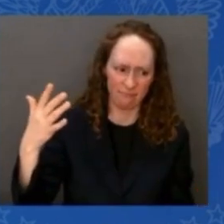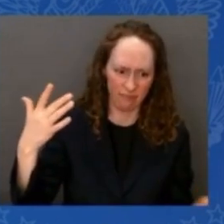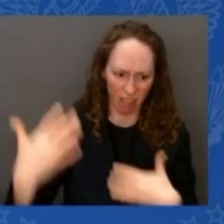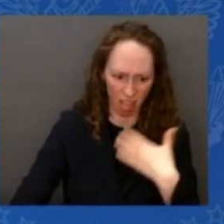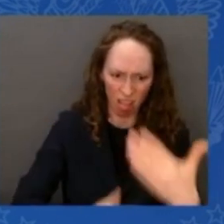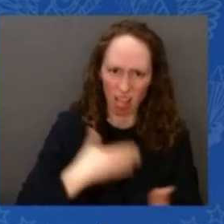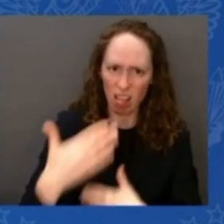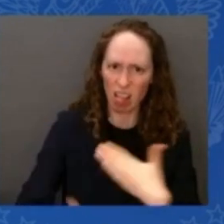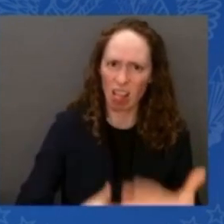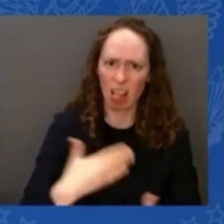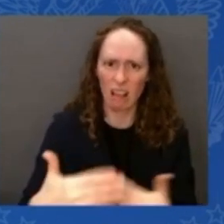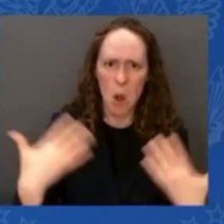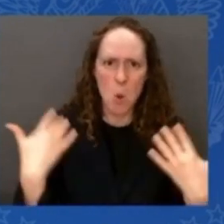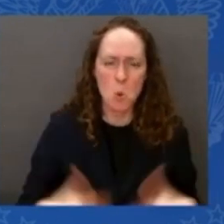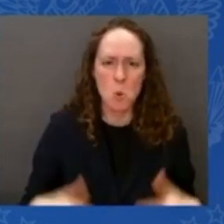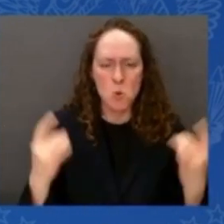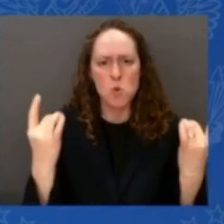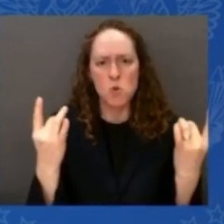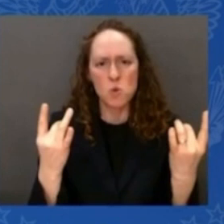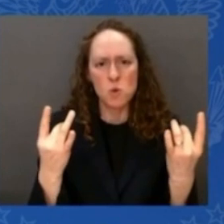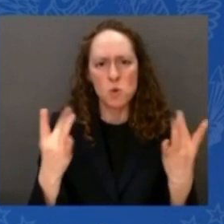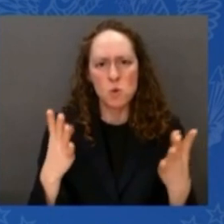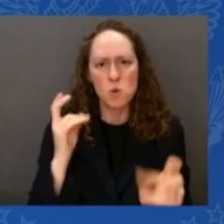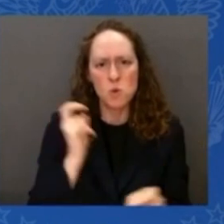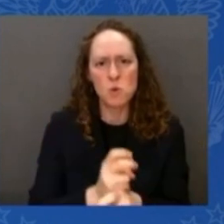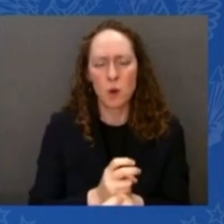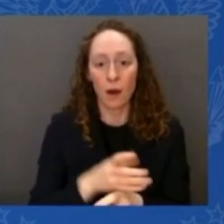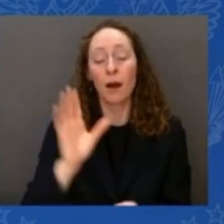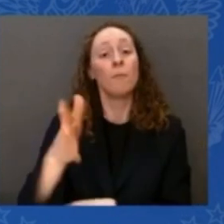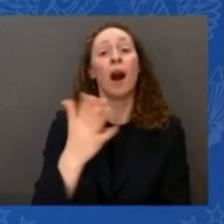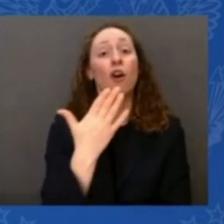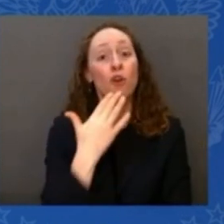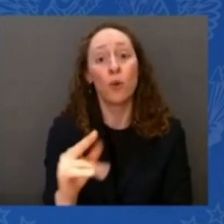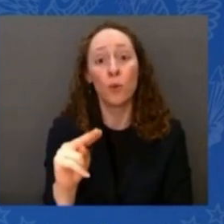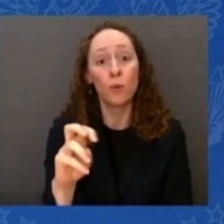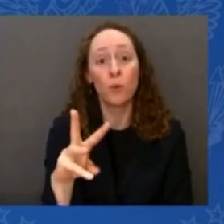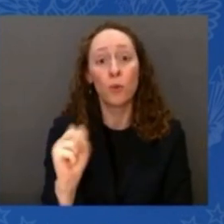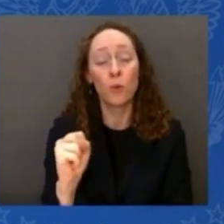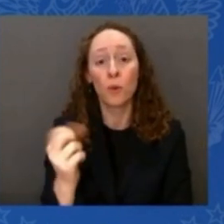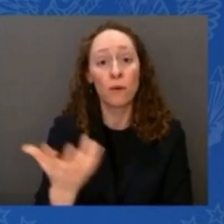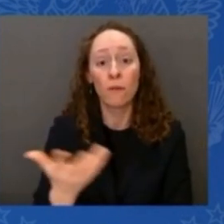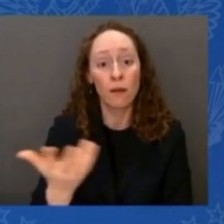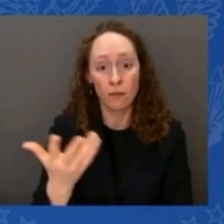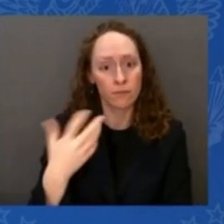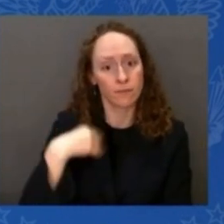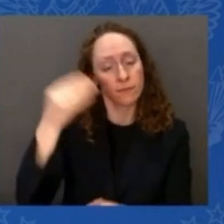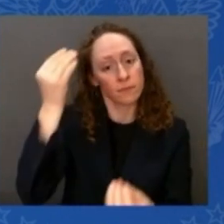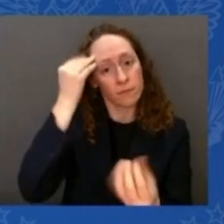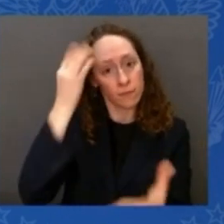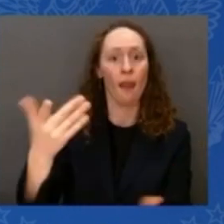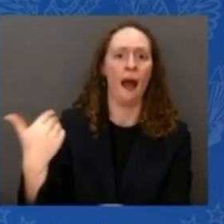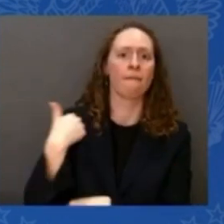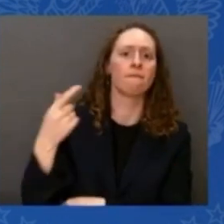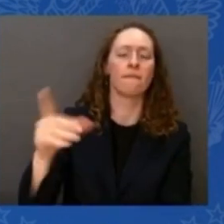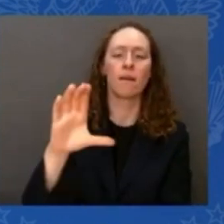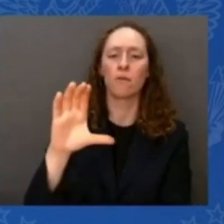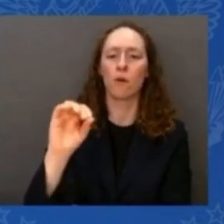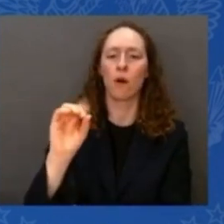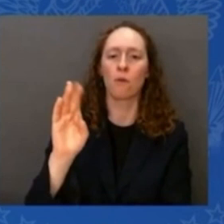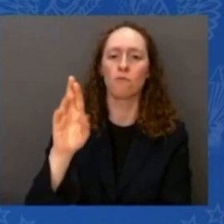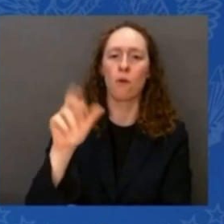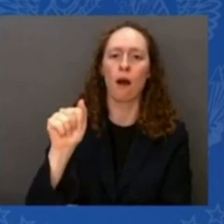right, had just been extended to 18 months. So we had health care for 18 months, and after